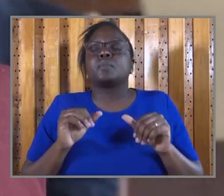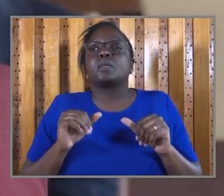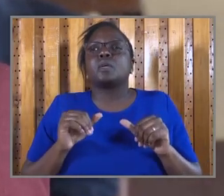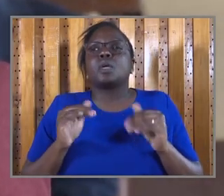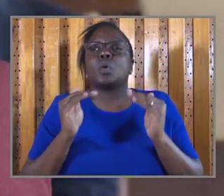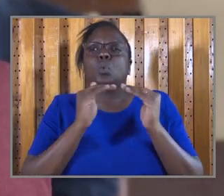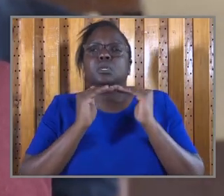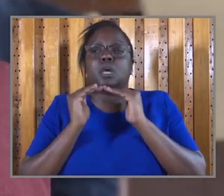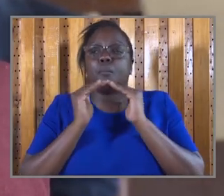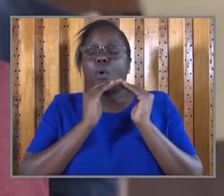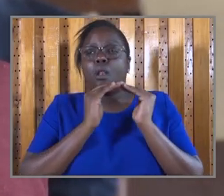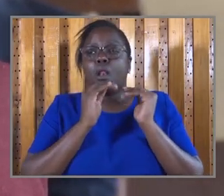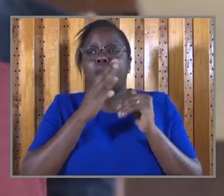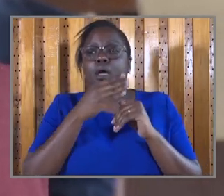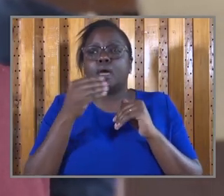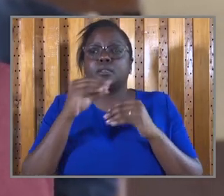and